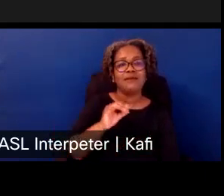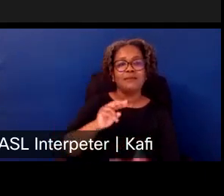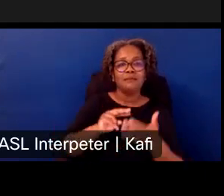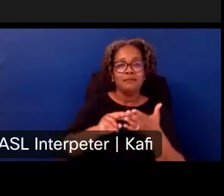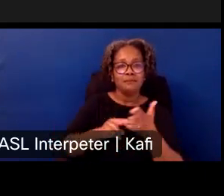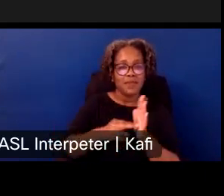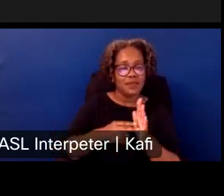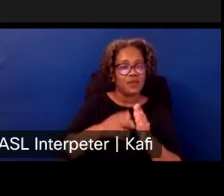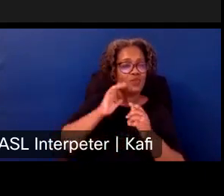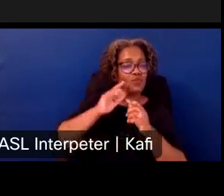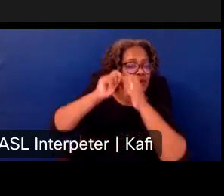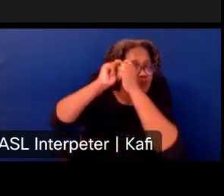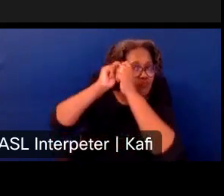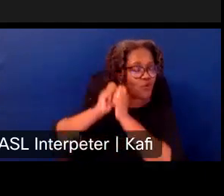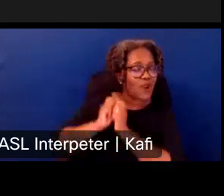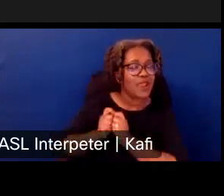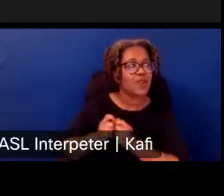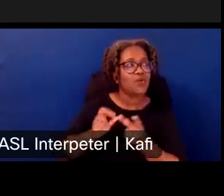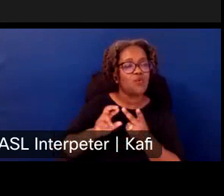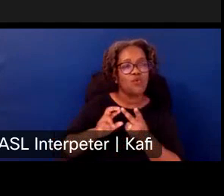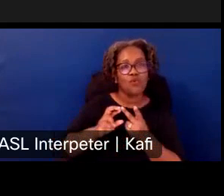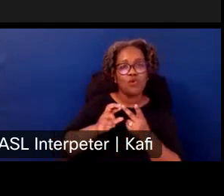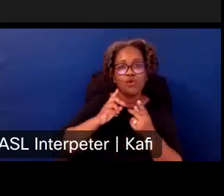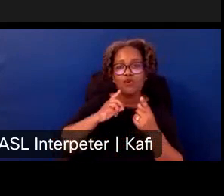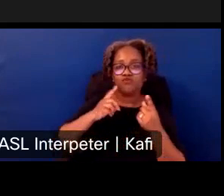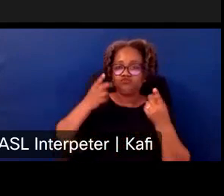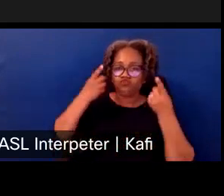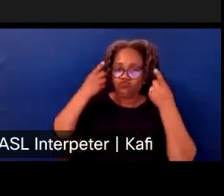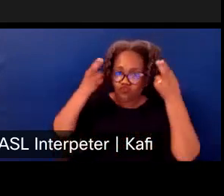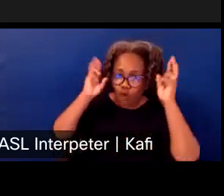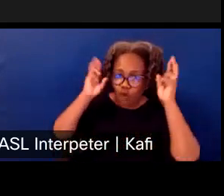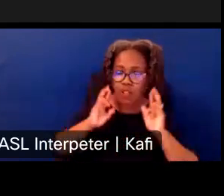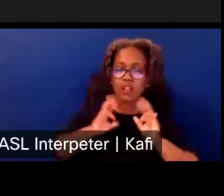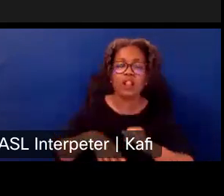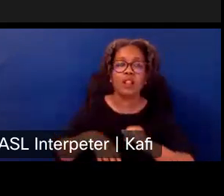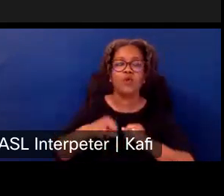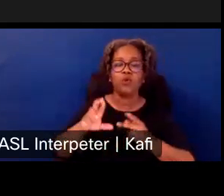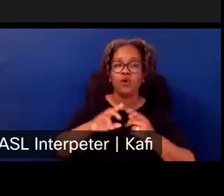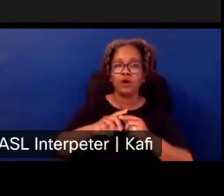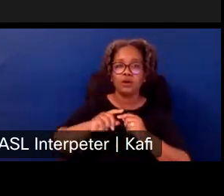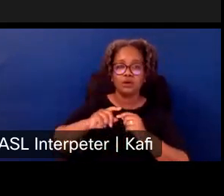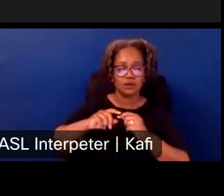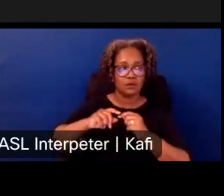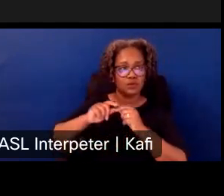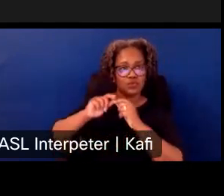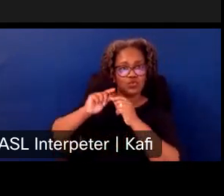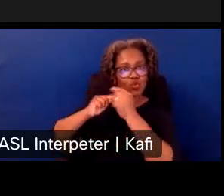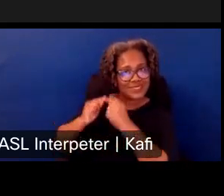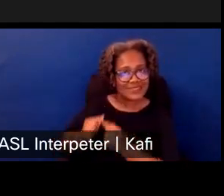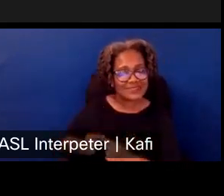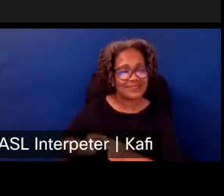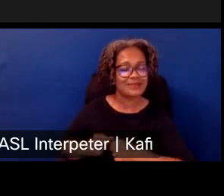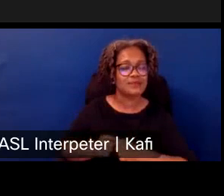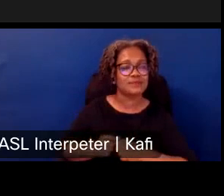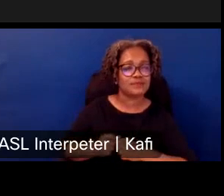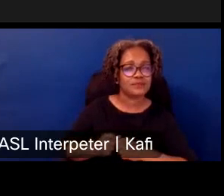braids or you did the roller sets or the twists or those things which helped to mitigate the